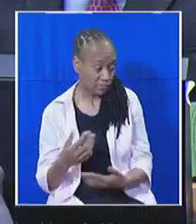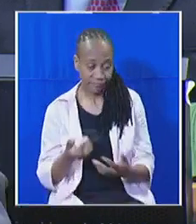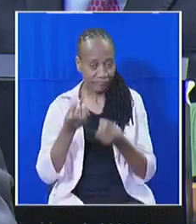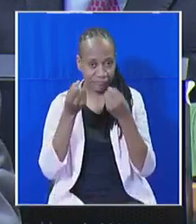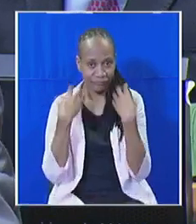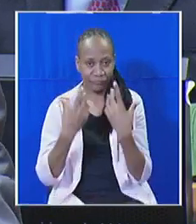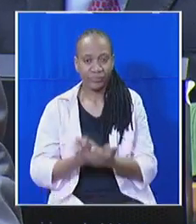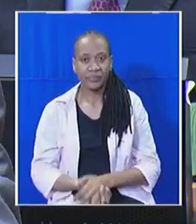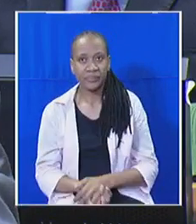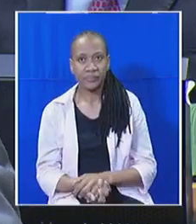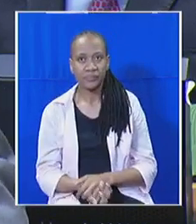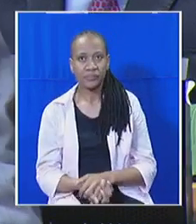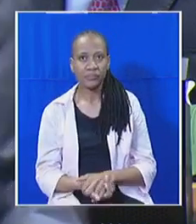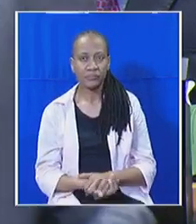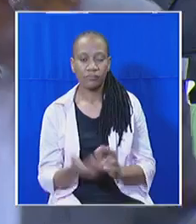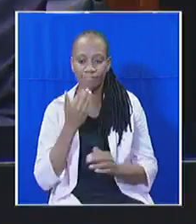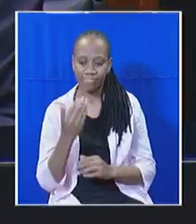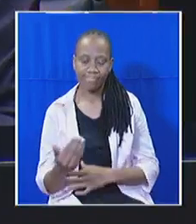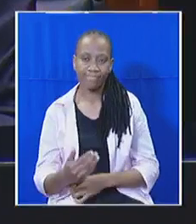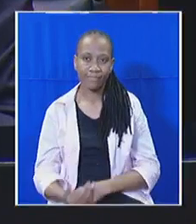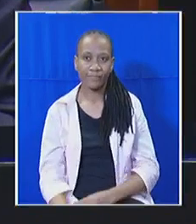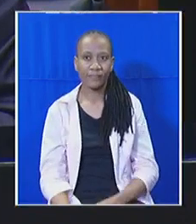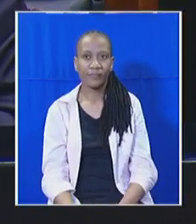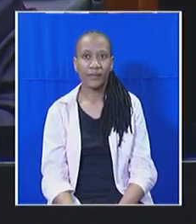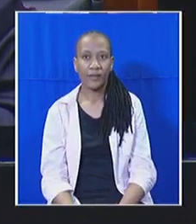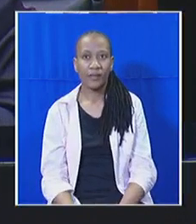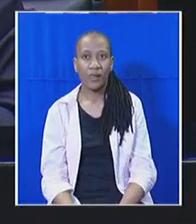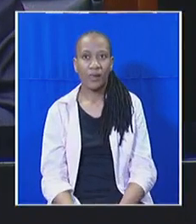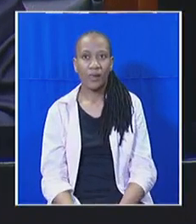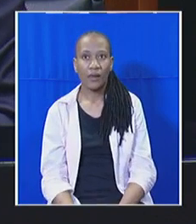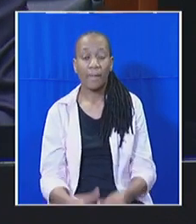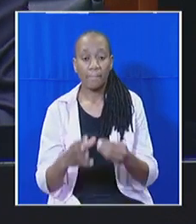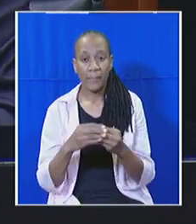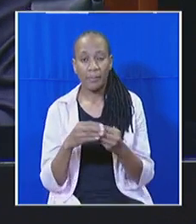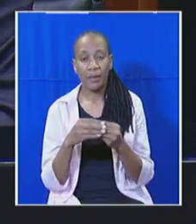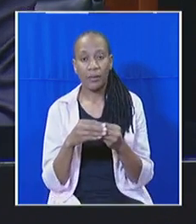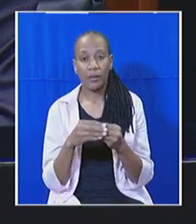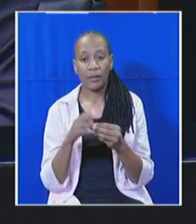has got nothing to do with training. Thank you. Honourable Carter.